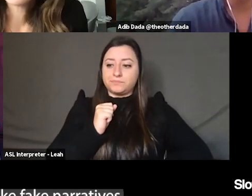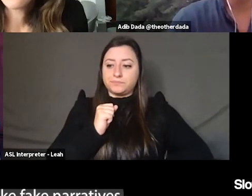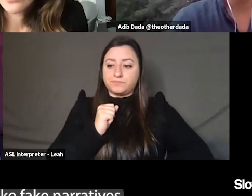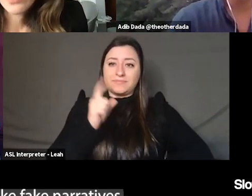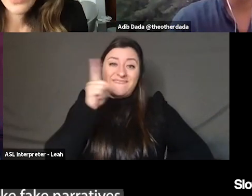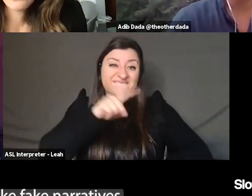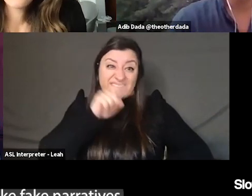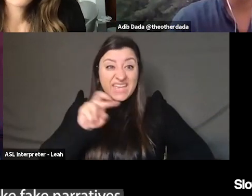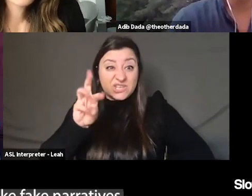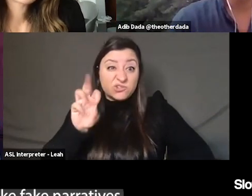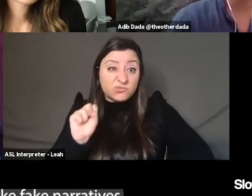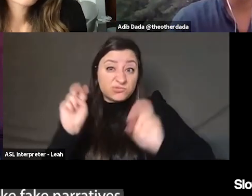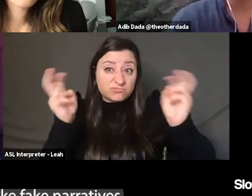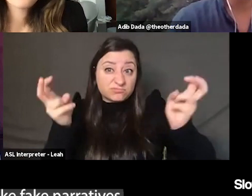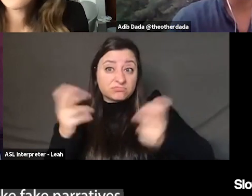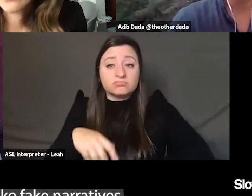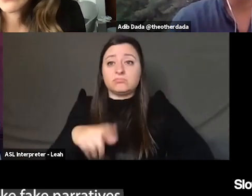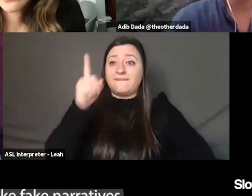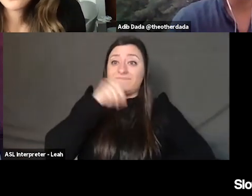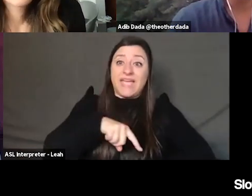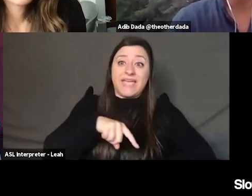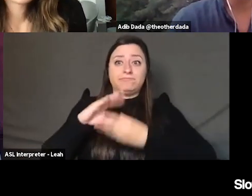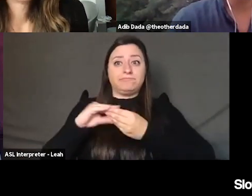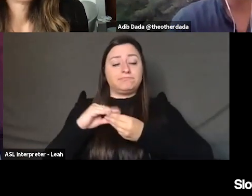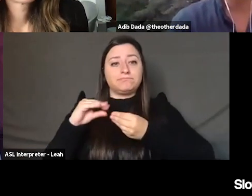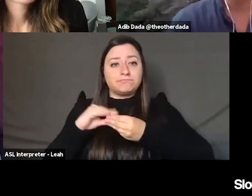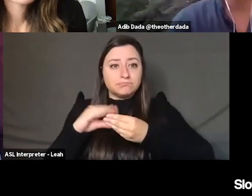fake news and fake narratives.